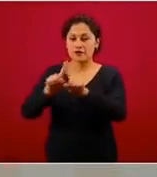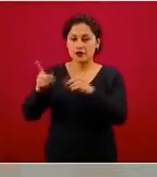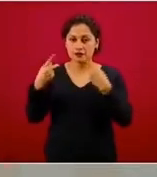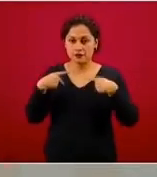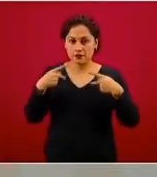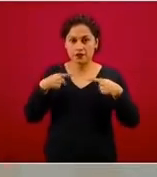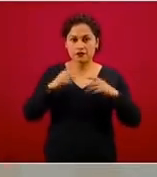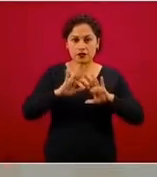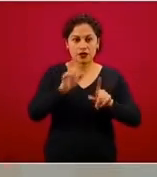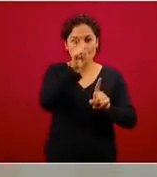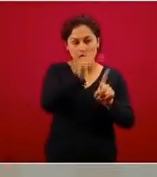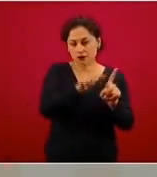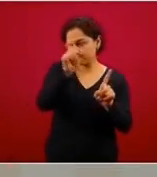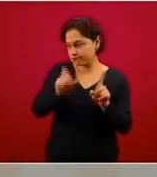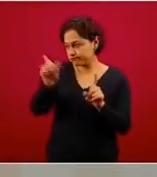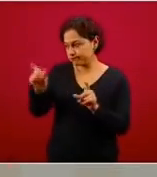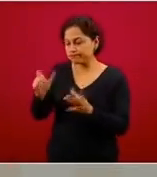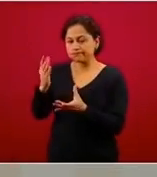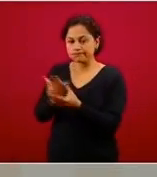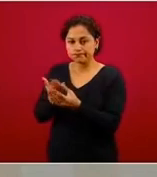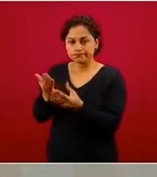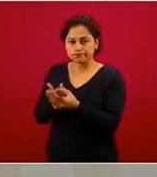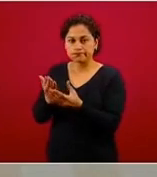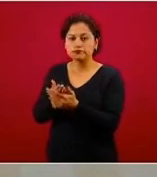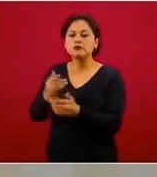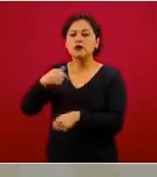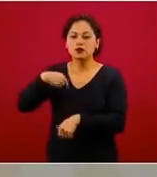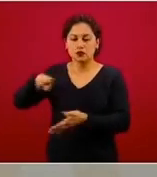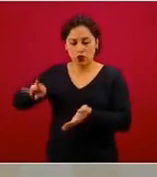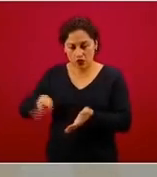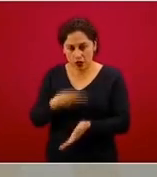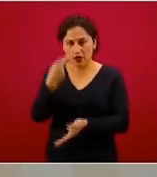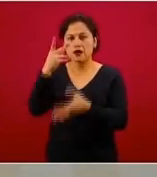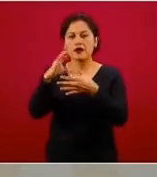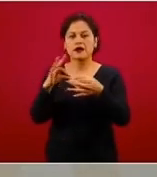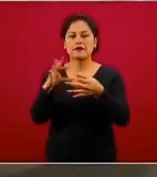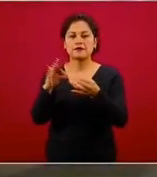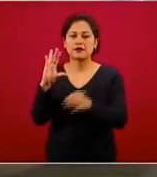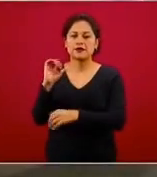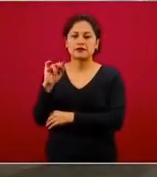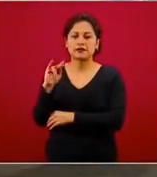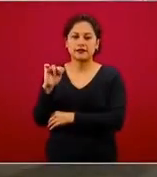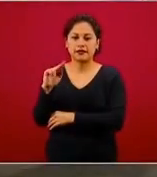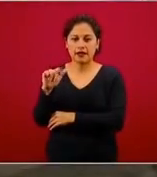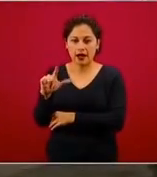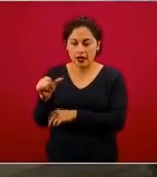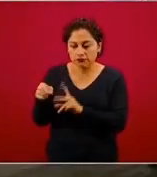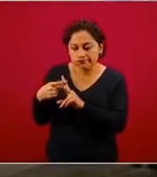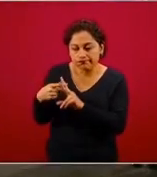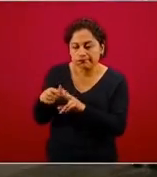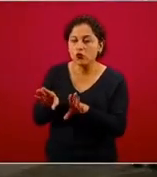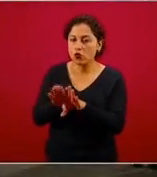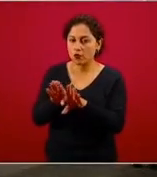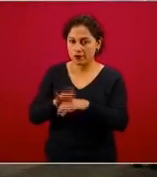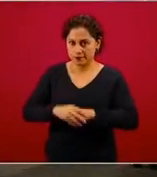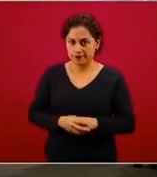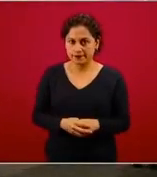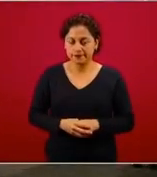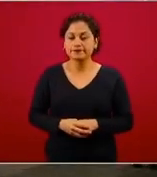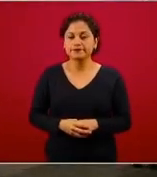present that graph, the cases on it, and I would be very happy to explain to you that sentinel